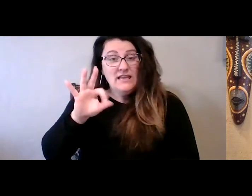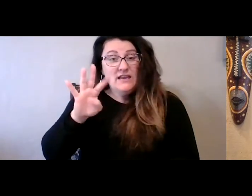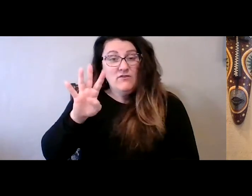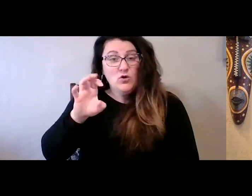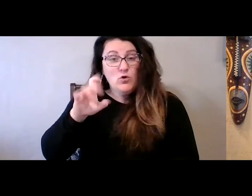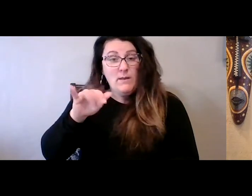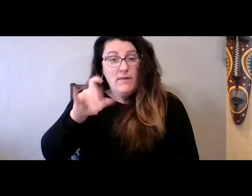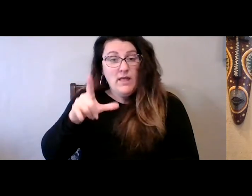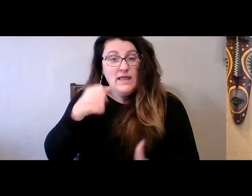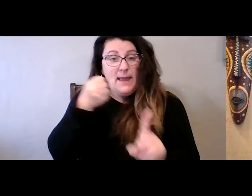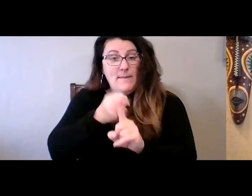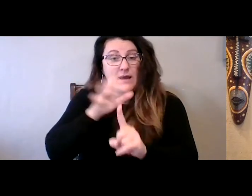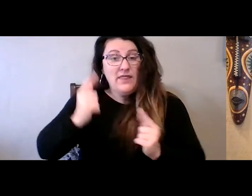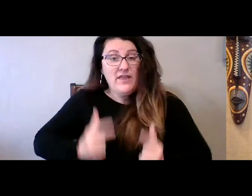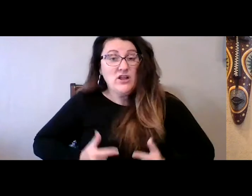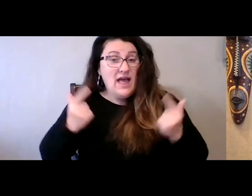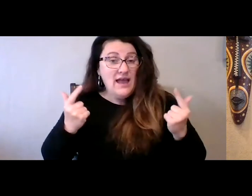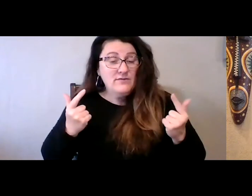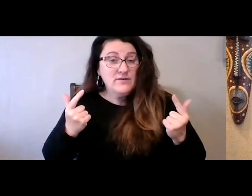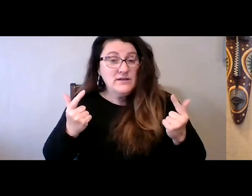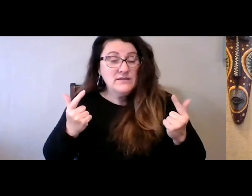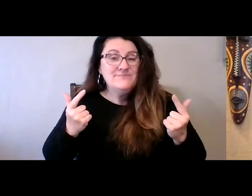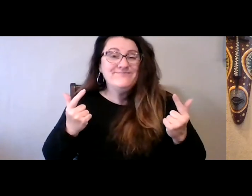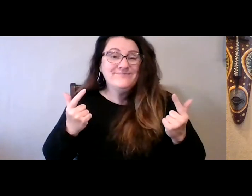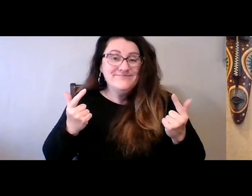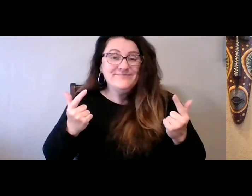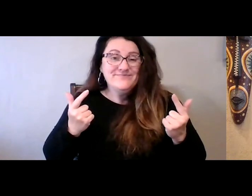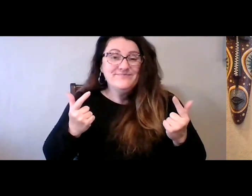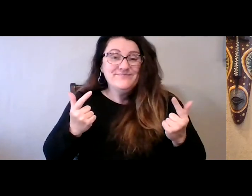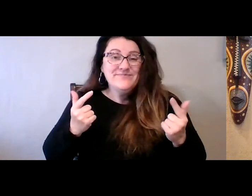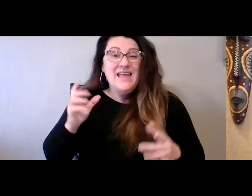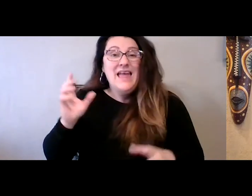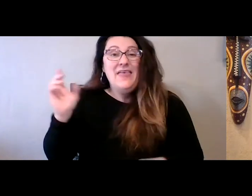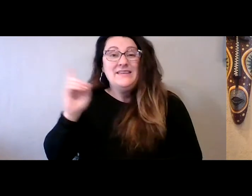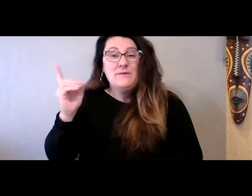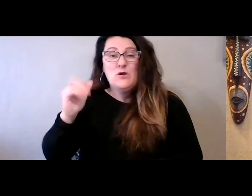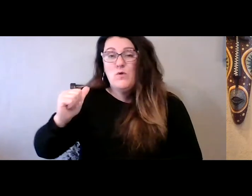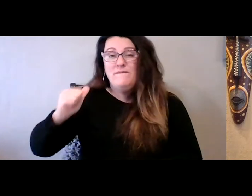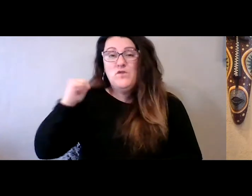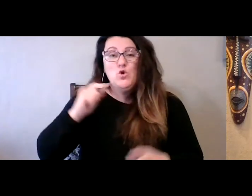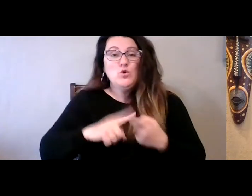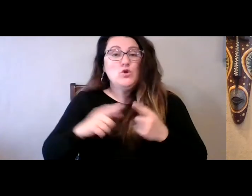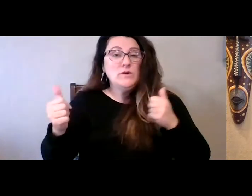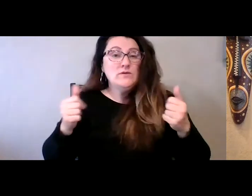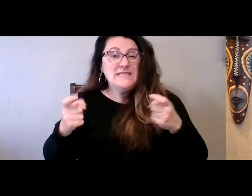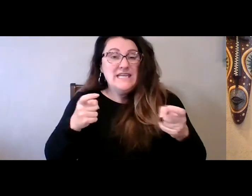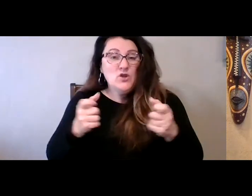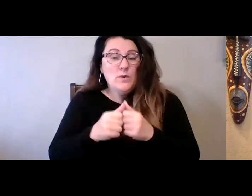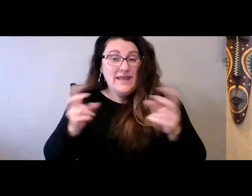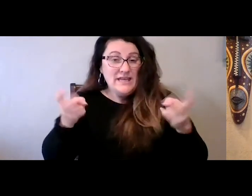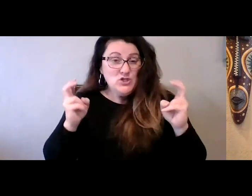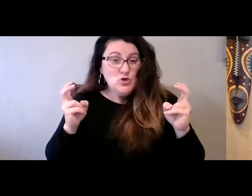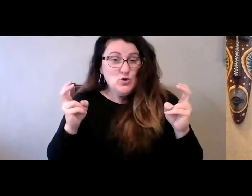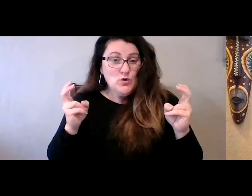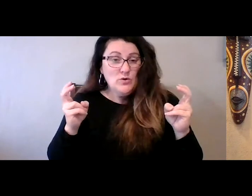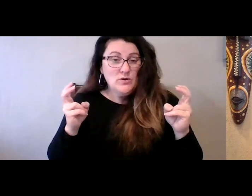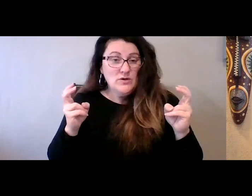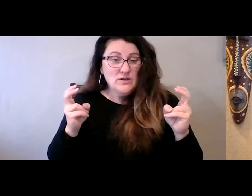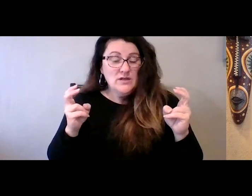impact that it had on their lives, and the Democrats' refusal to sort of deal with that issue, and